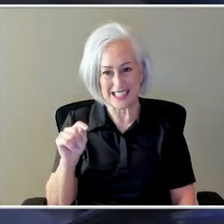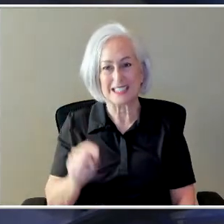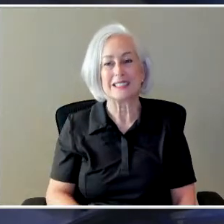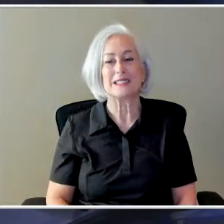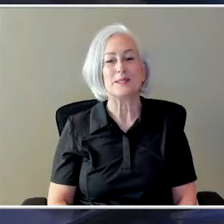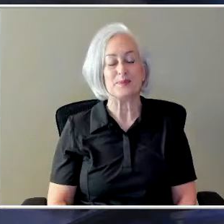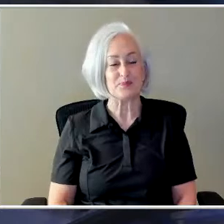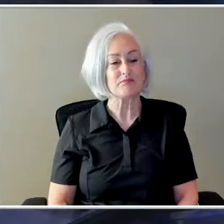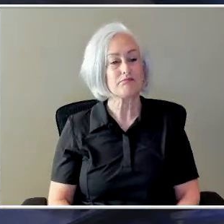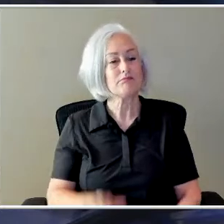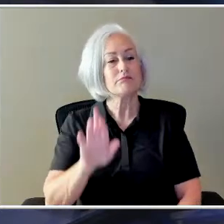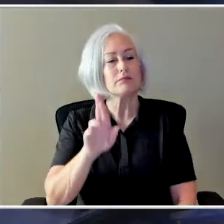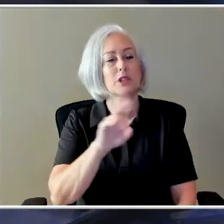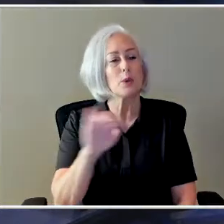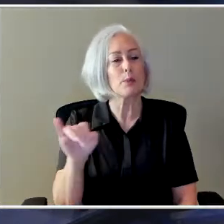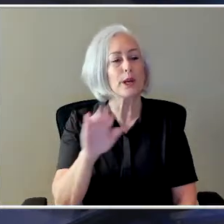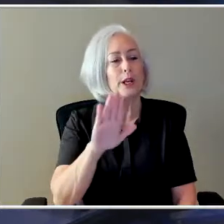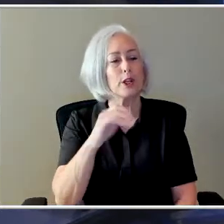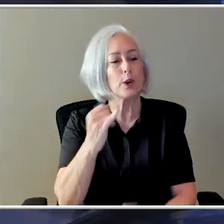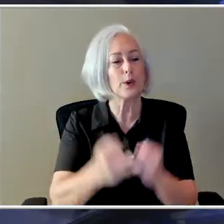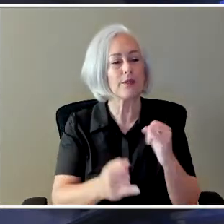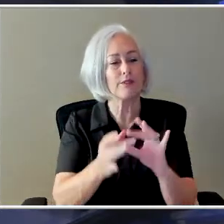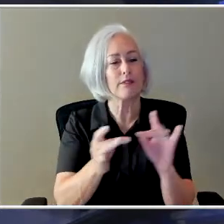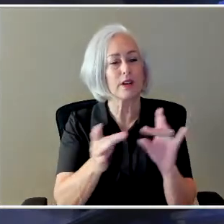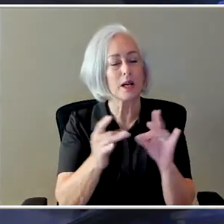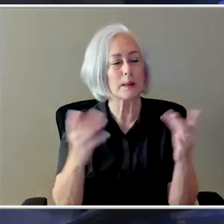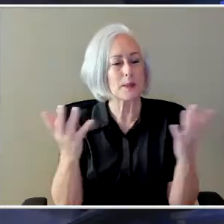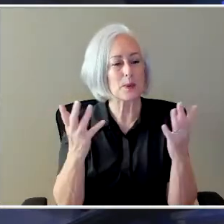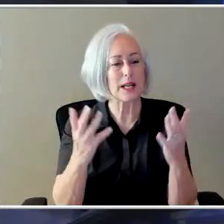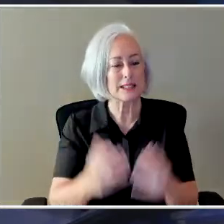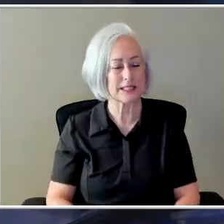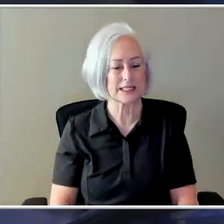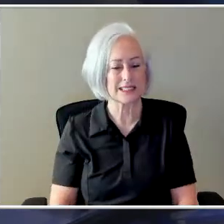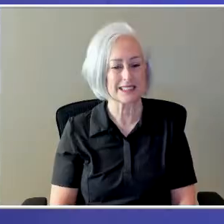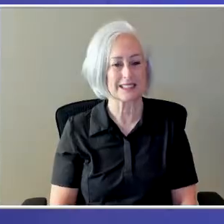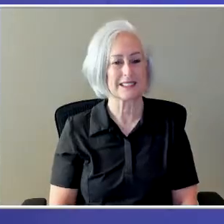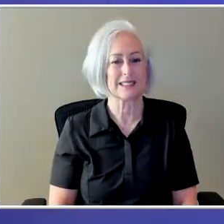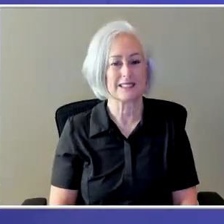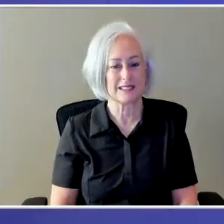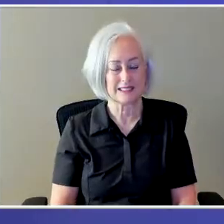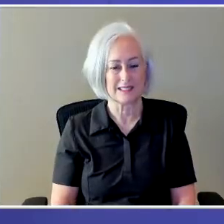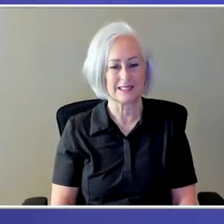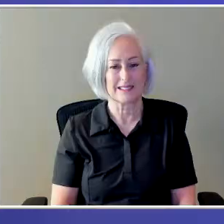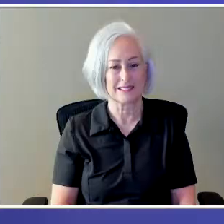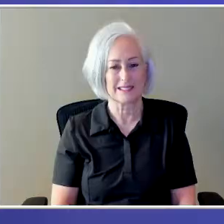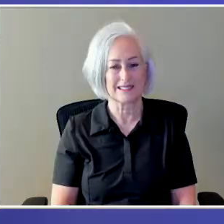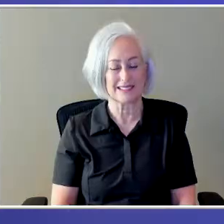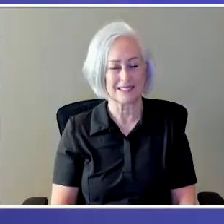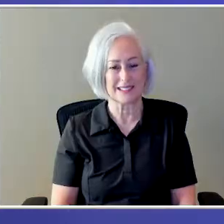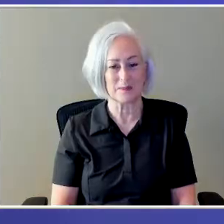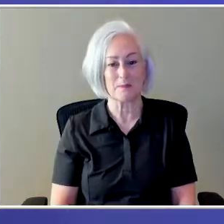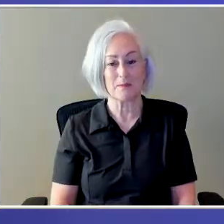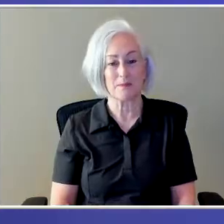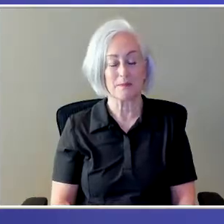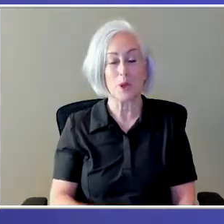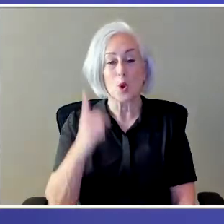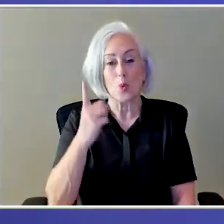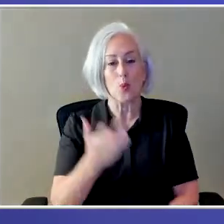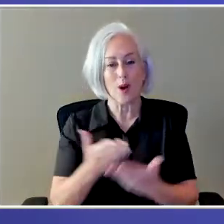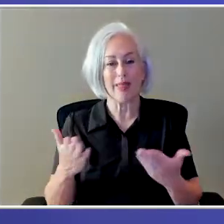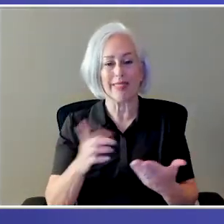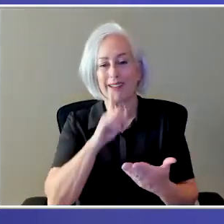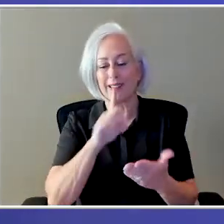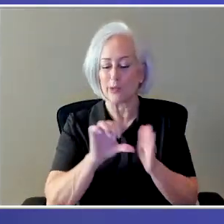you. What do you want the big takeaway from this story to be? I think one thing that really shines with Kurt is